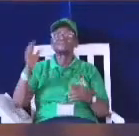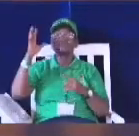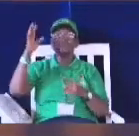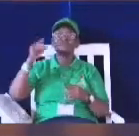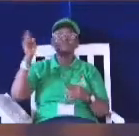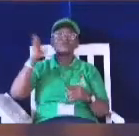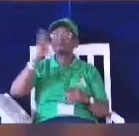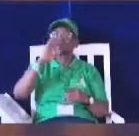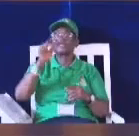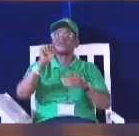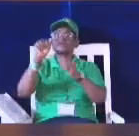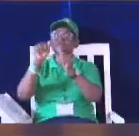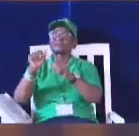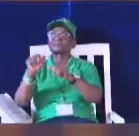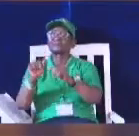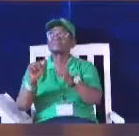heaven.